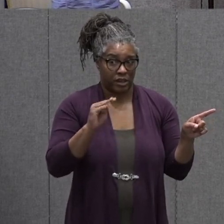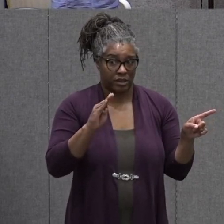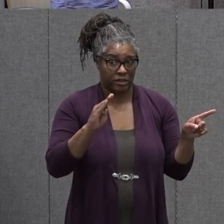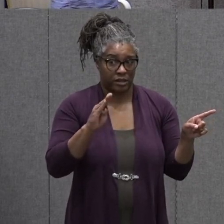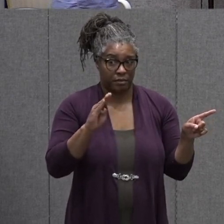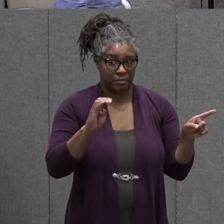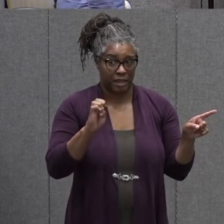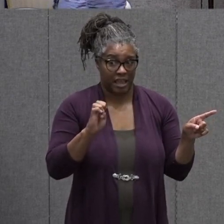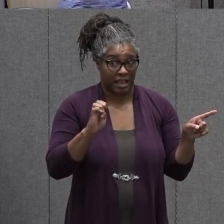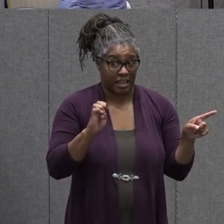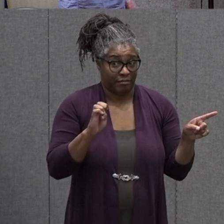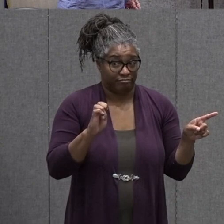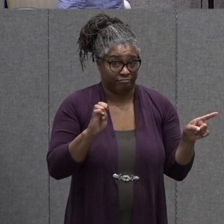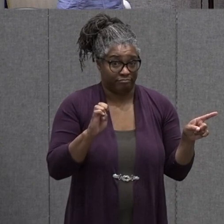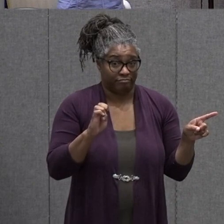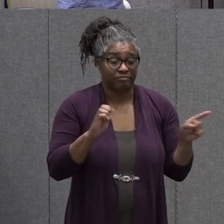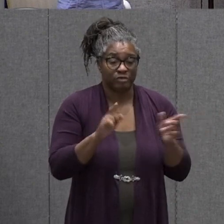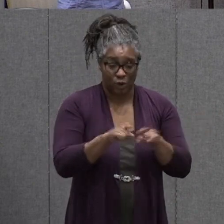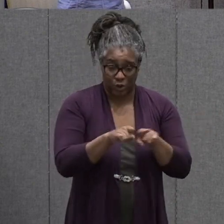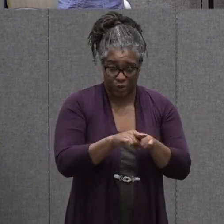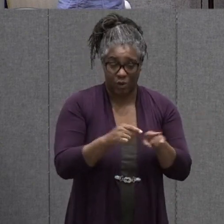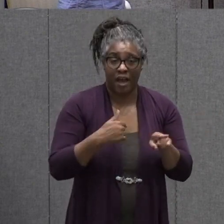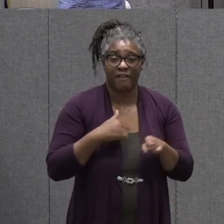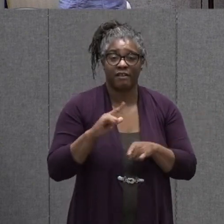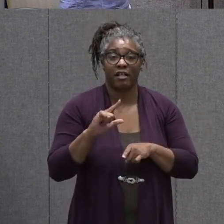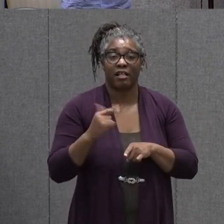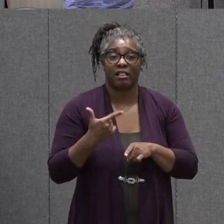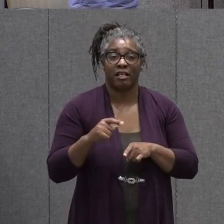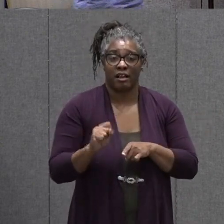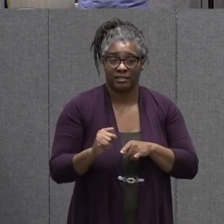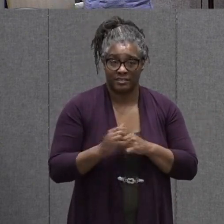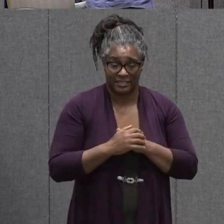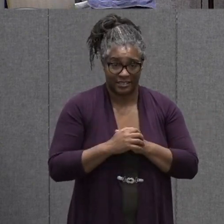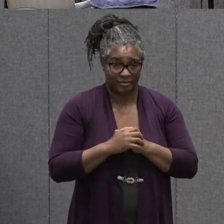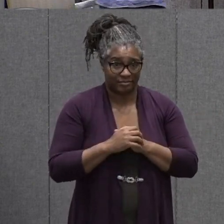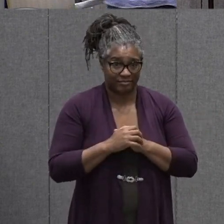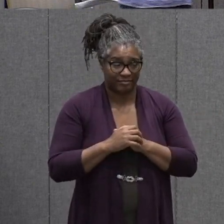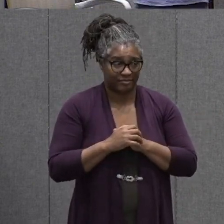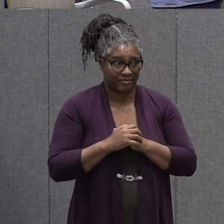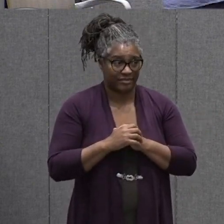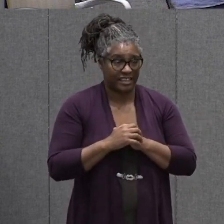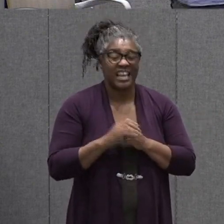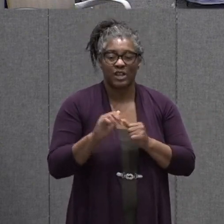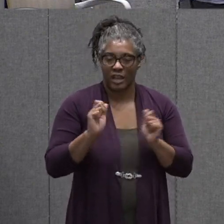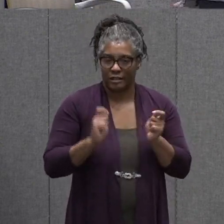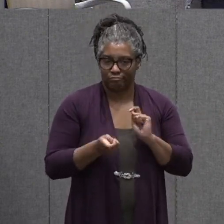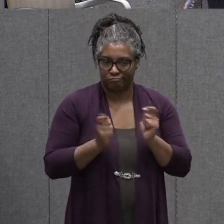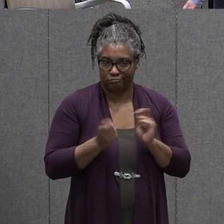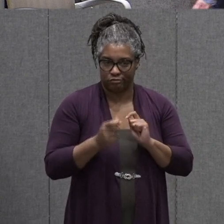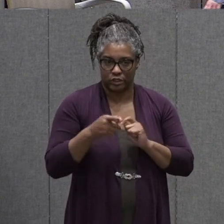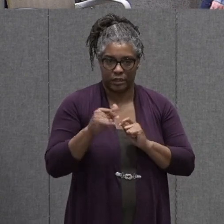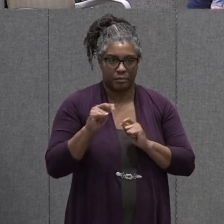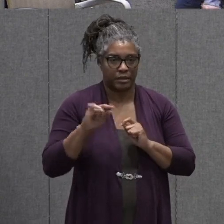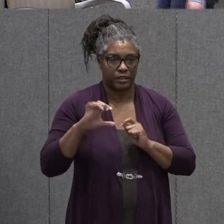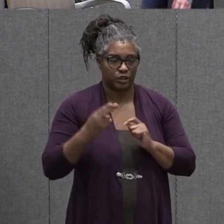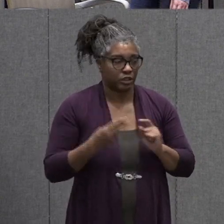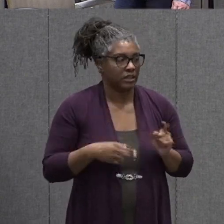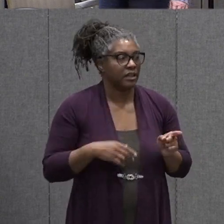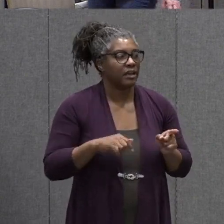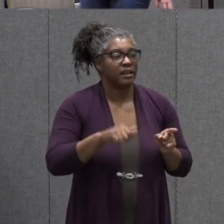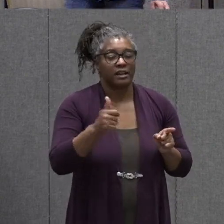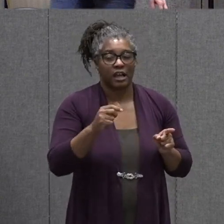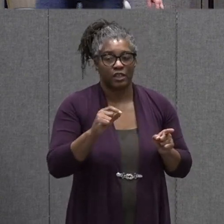cool. And it also has lugs on it too. You just have to screw them over All right. here. So then you can adjust the pitch on that. Here's another tubano. What's the name of